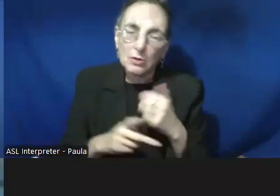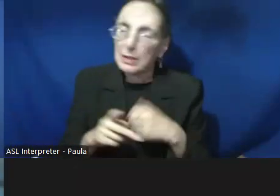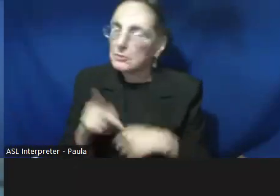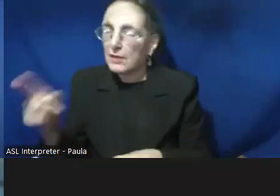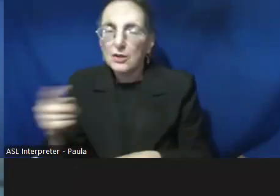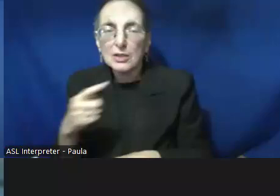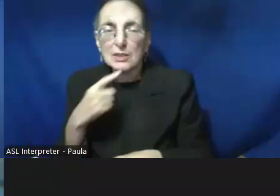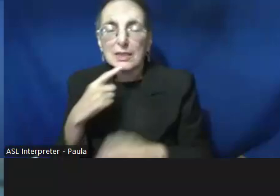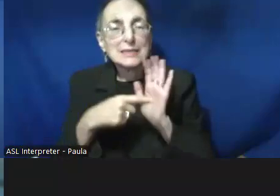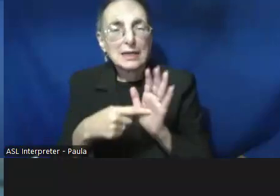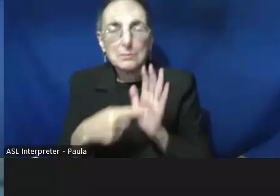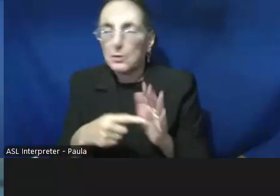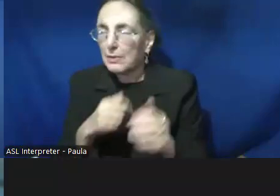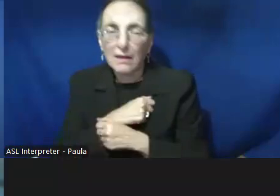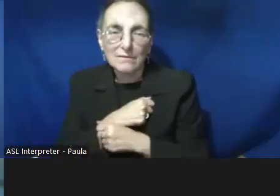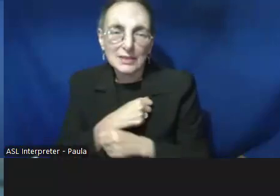the example we love to give is